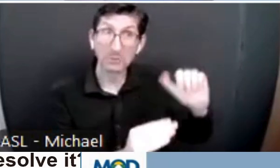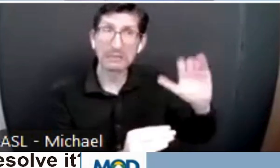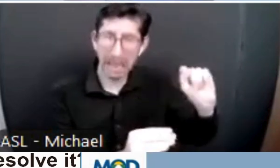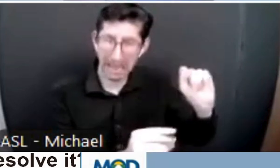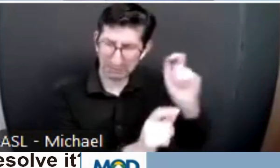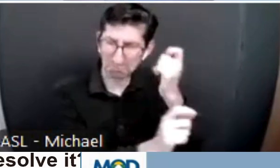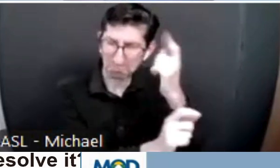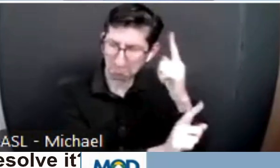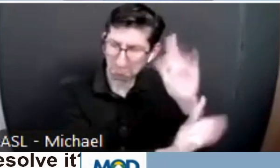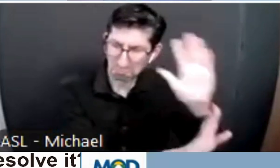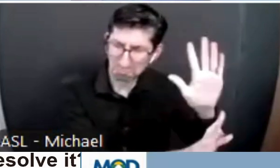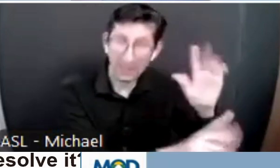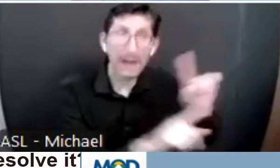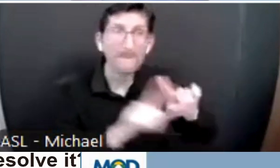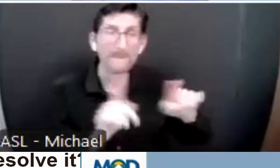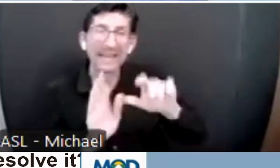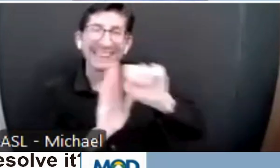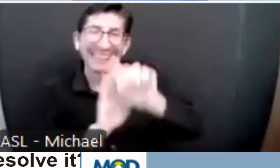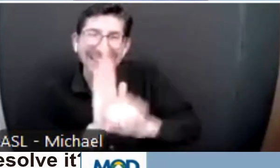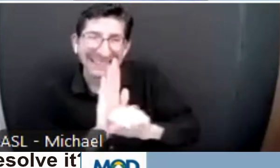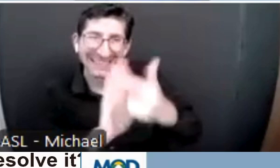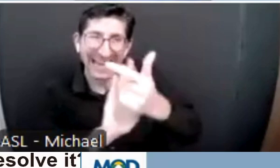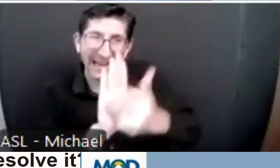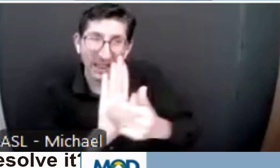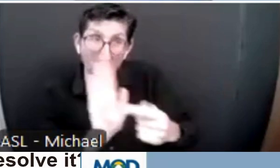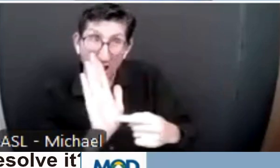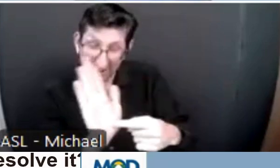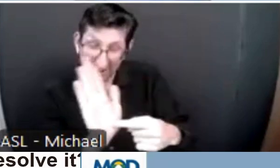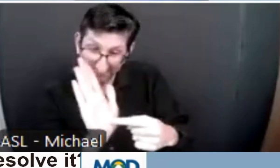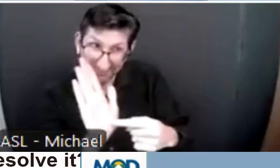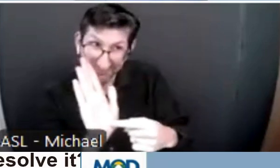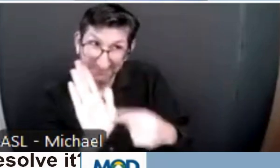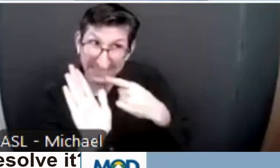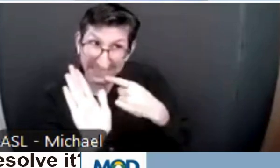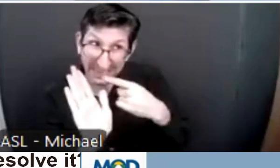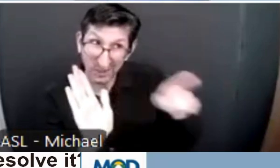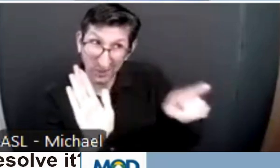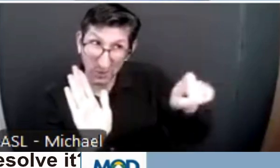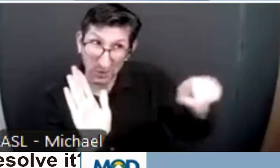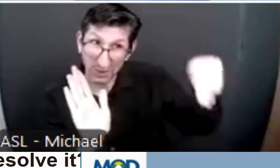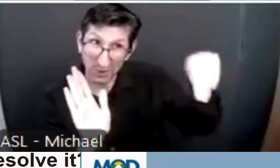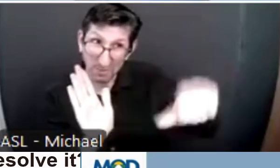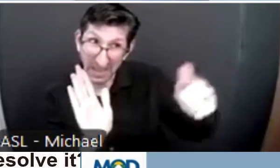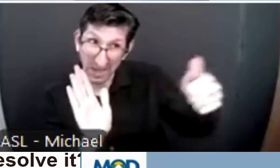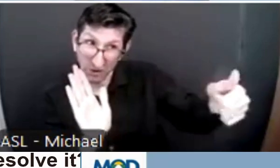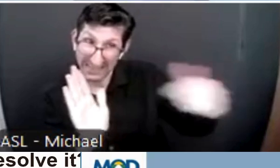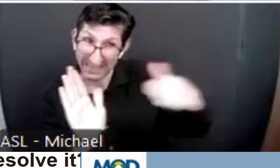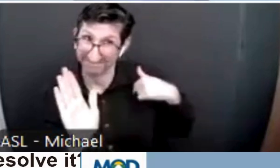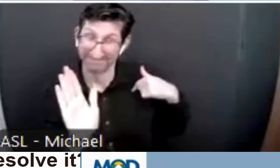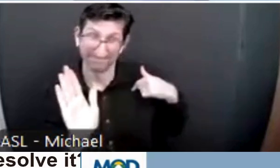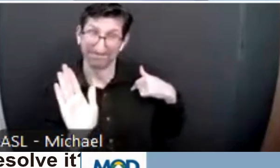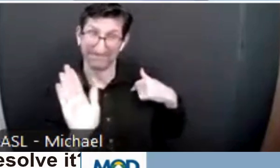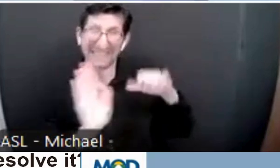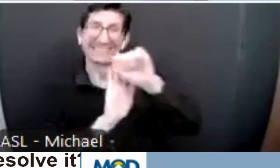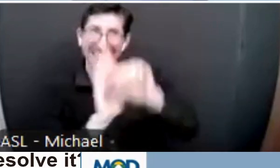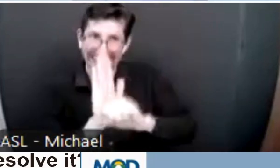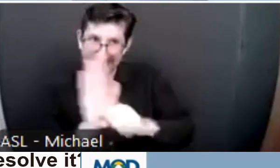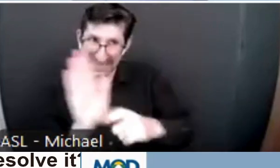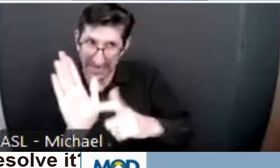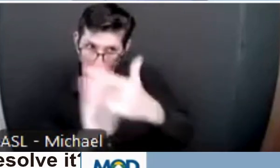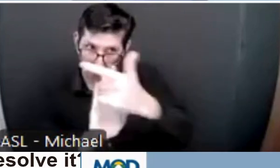in the state law for you to have to finance this for me. So those are just some things to think